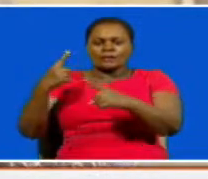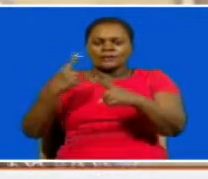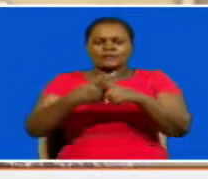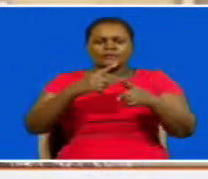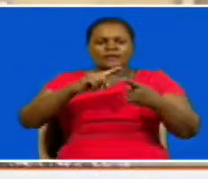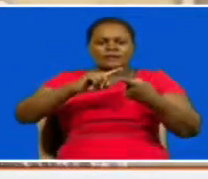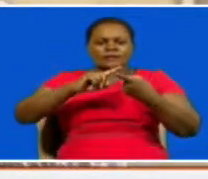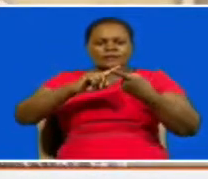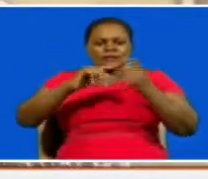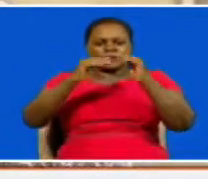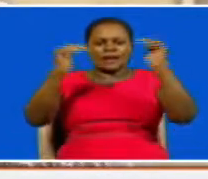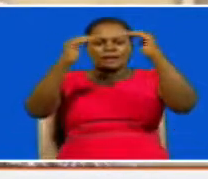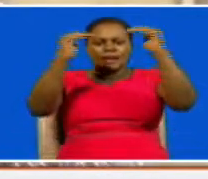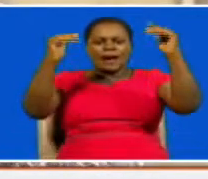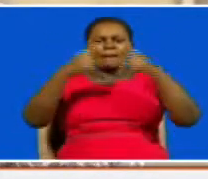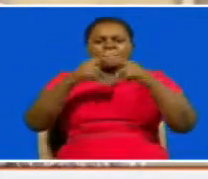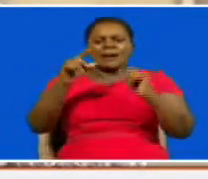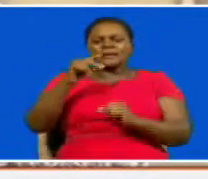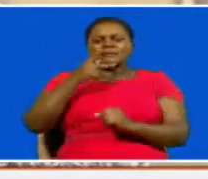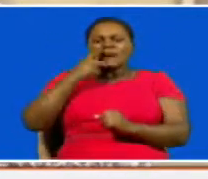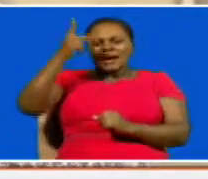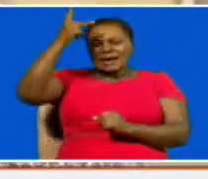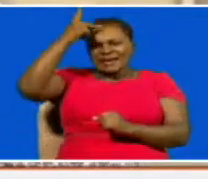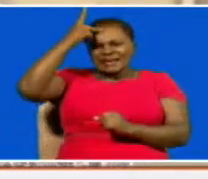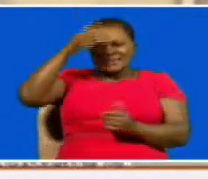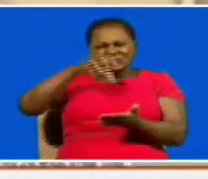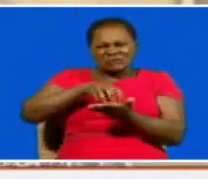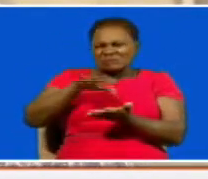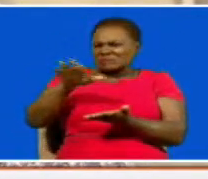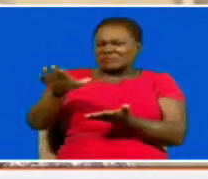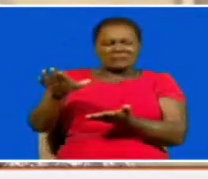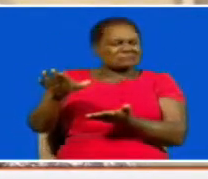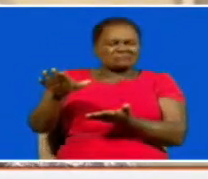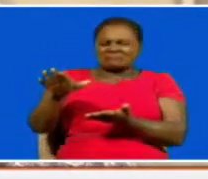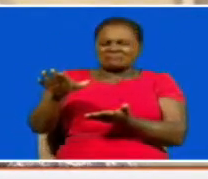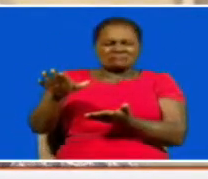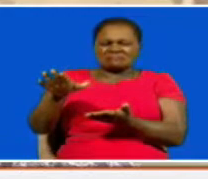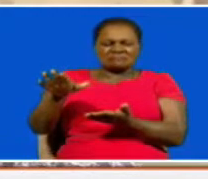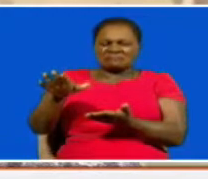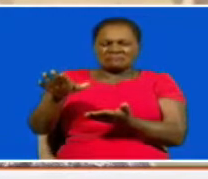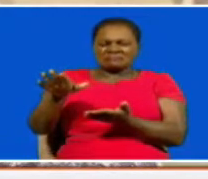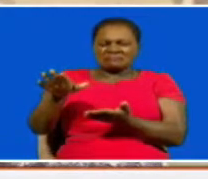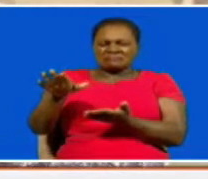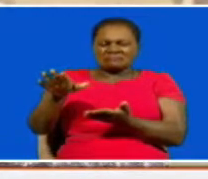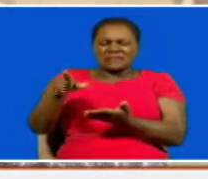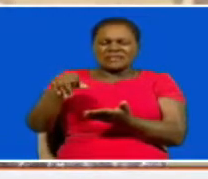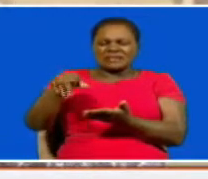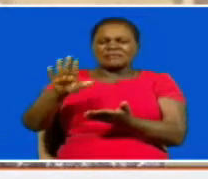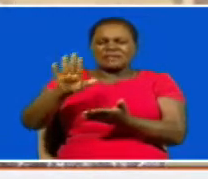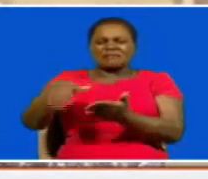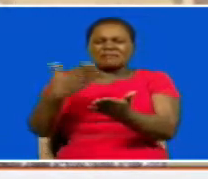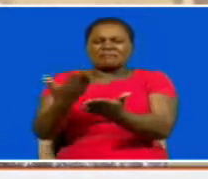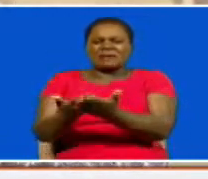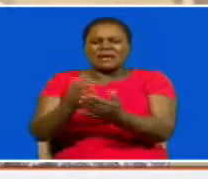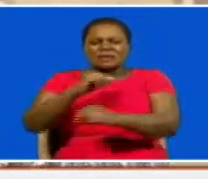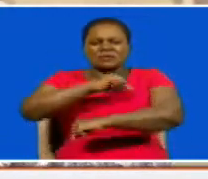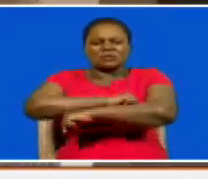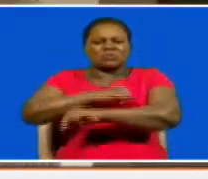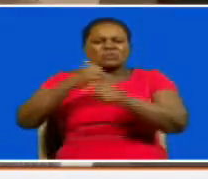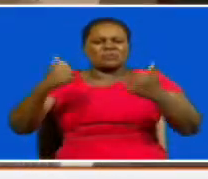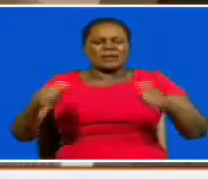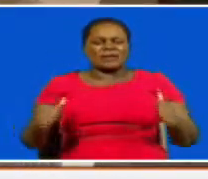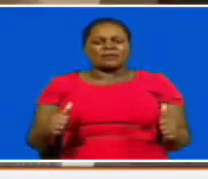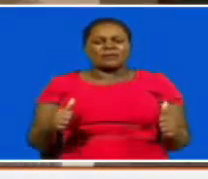tofauti, lakini wazazi wao kulingana na hali ya uchumi ya huku Kanagoni hawajaweza kuenda